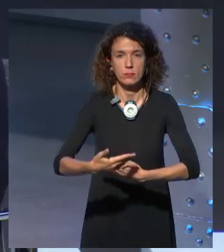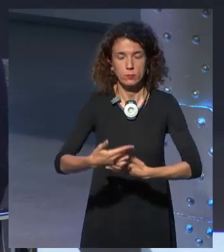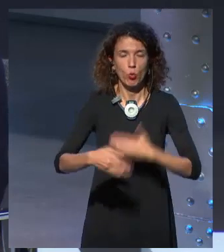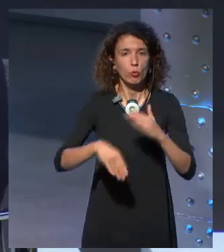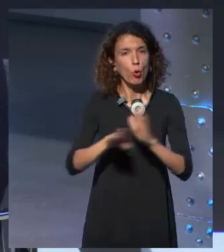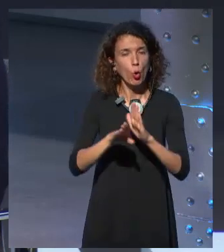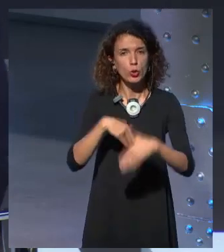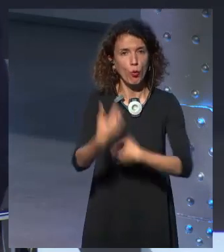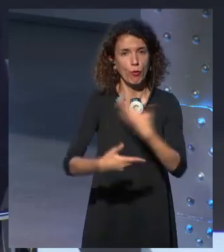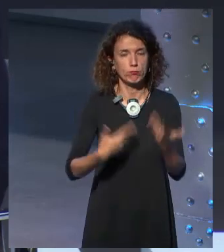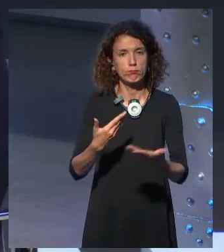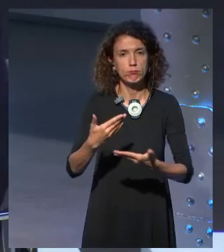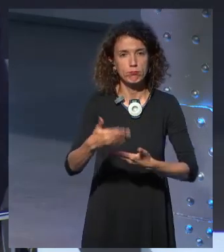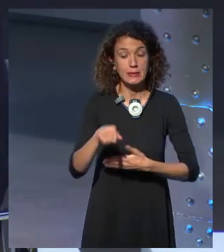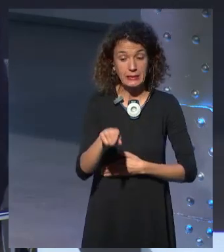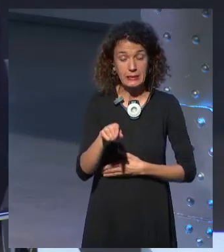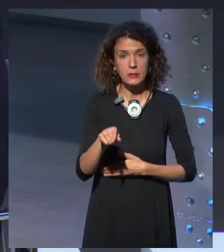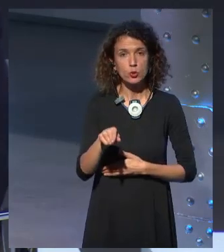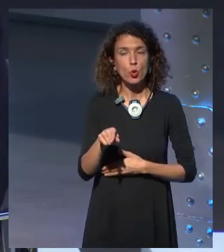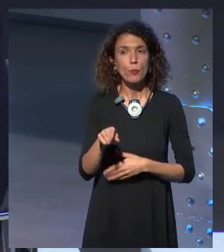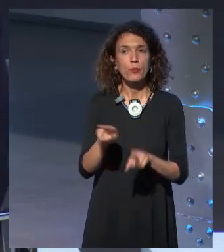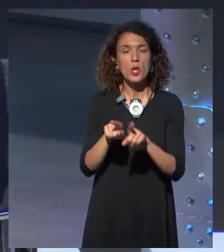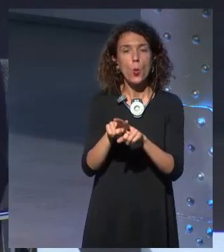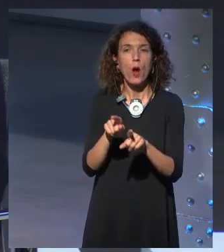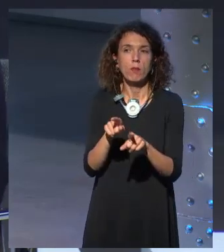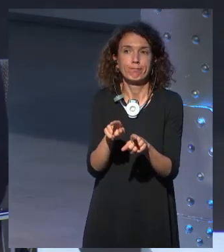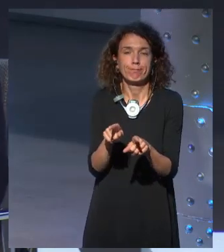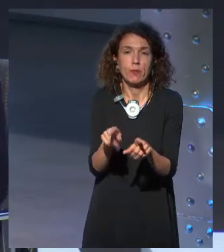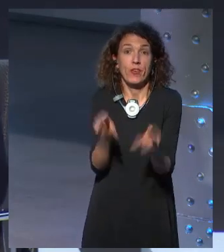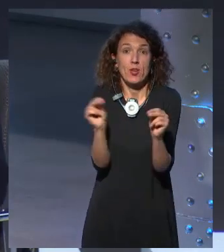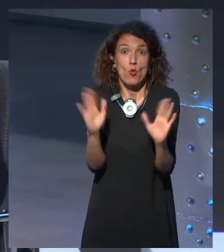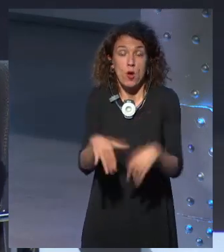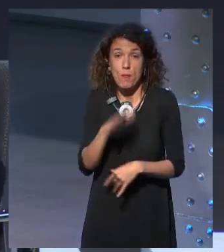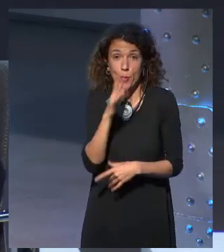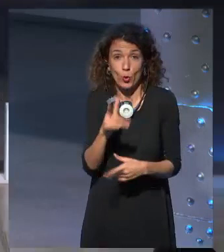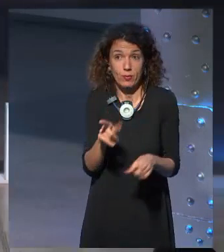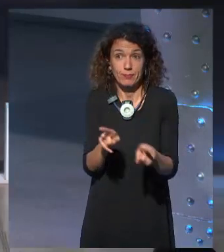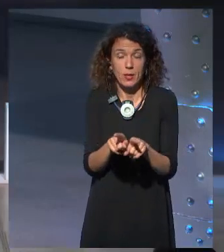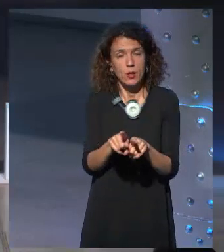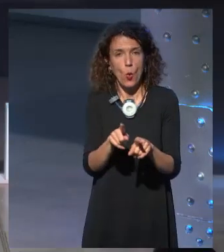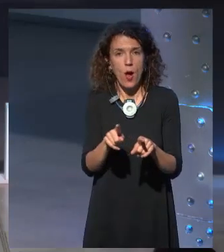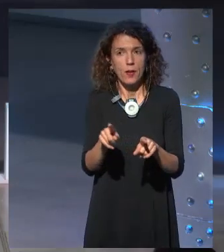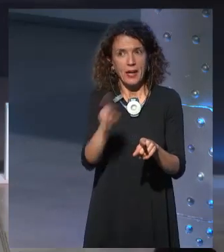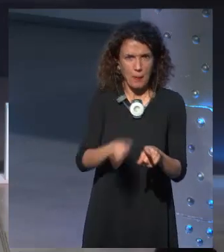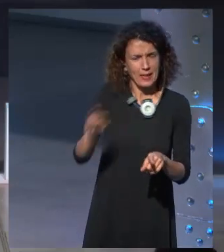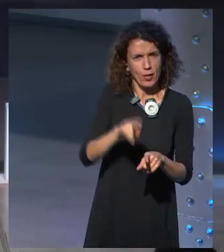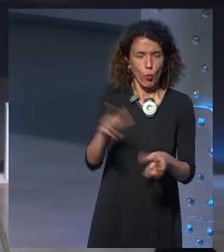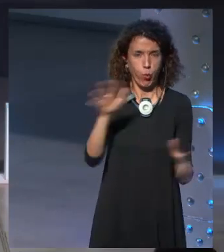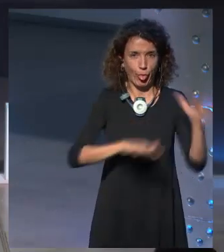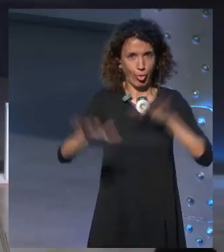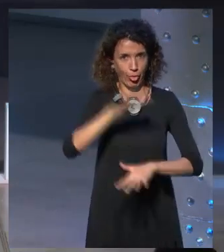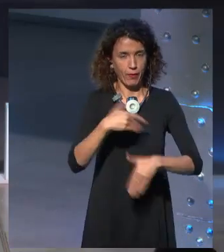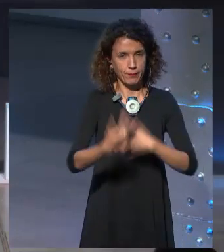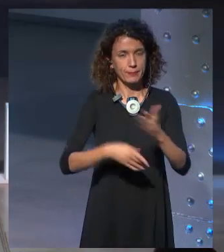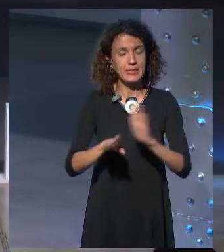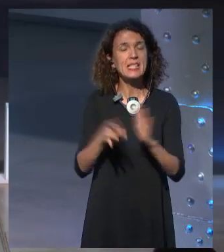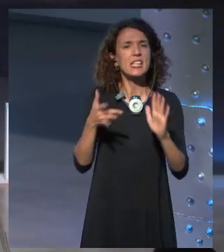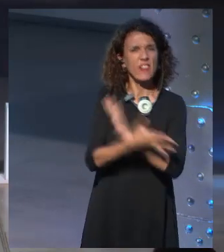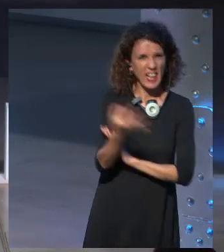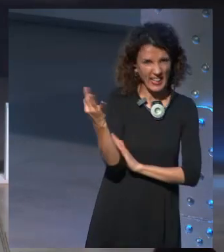feeling that this endless characteristic is an ended task. But, well, I'm messing up